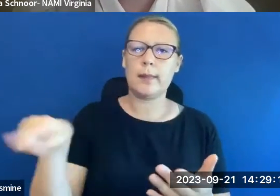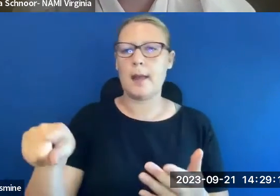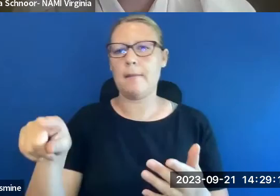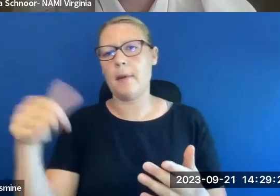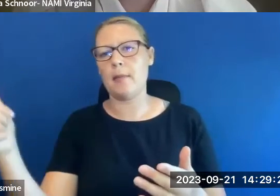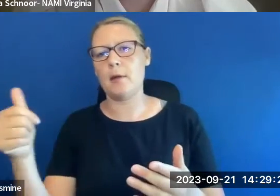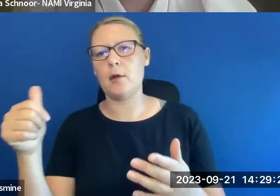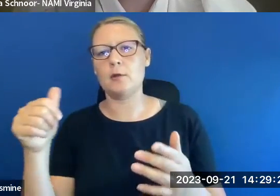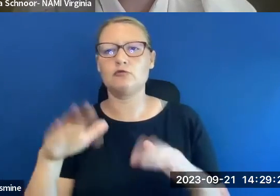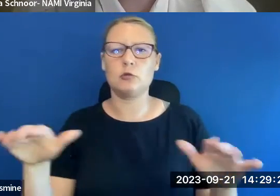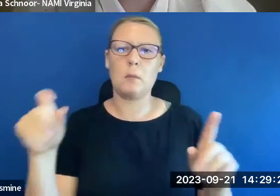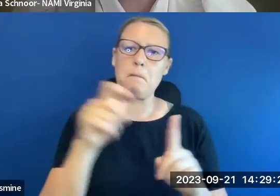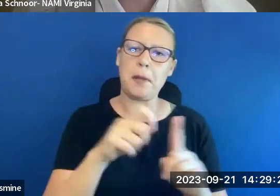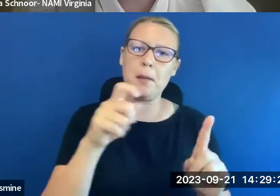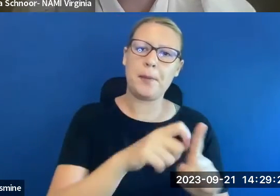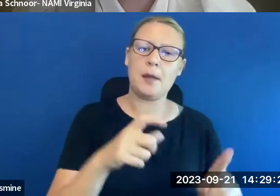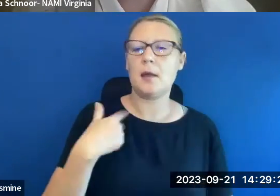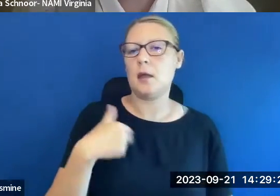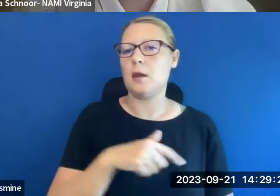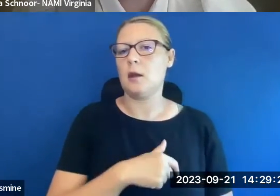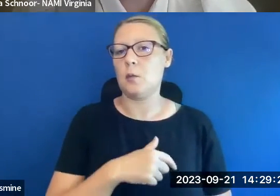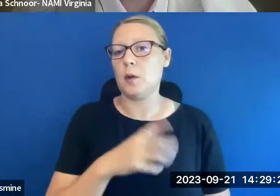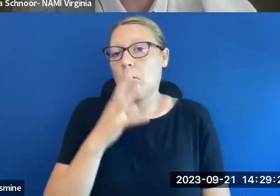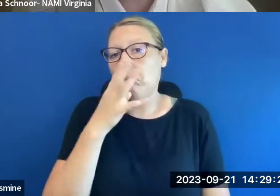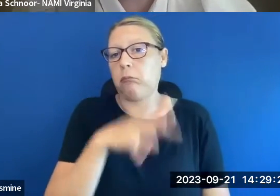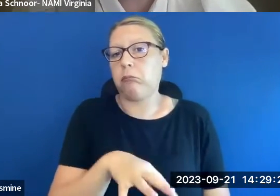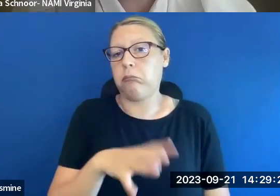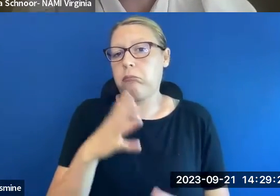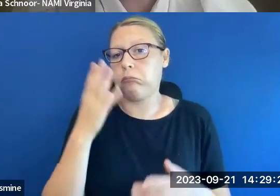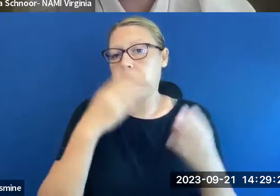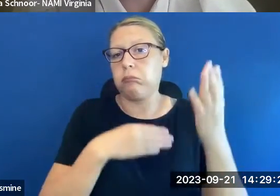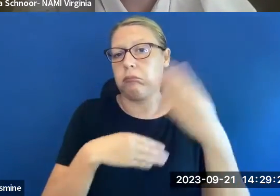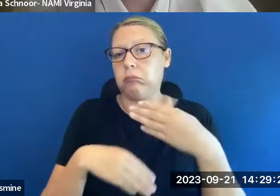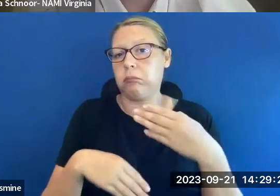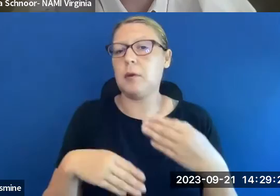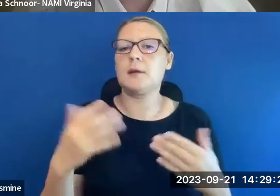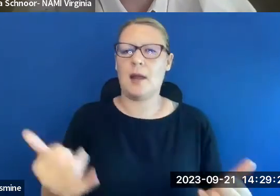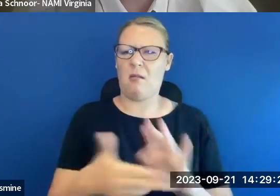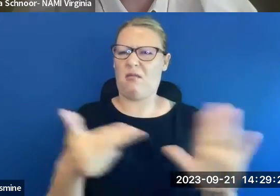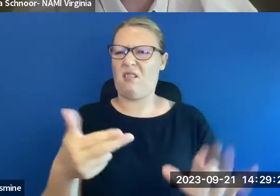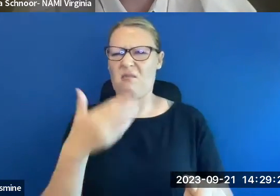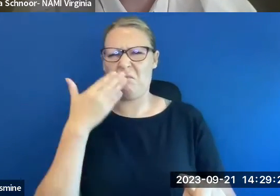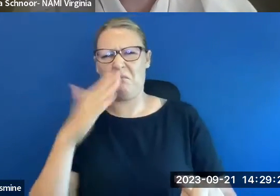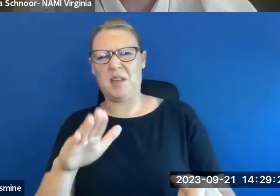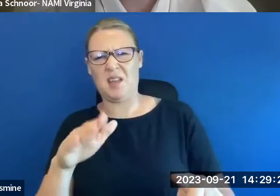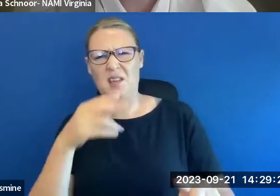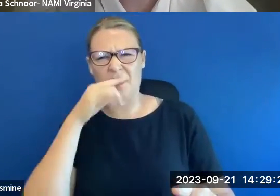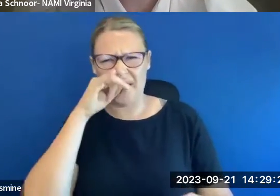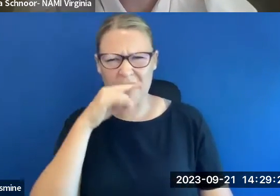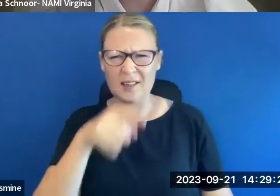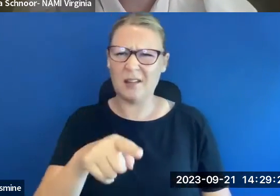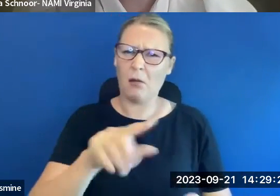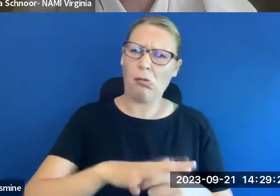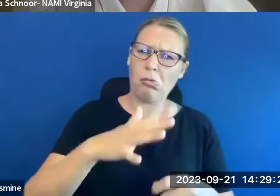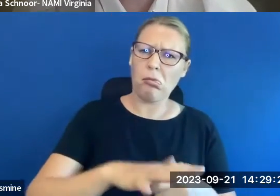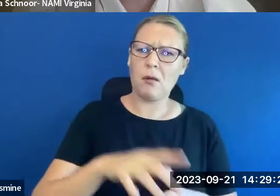of glossed over all of that. And now we're labeling them the bad kid because they're acting out, they're